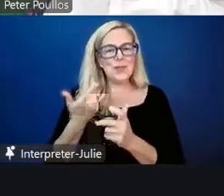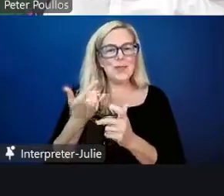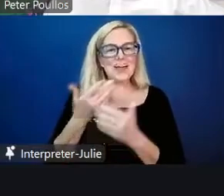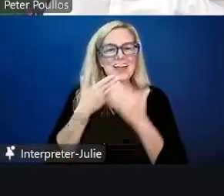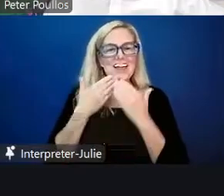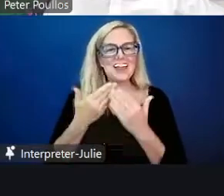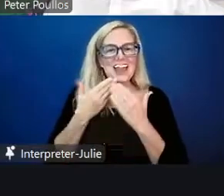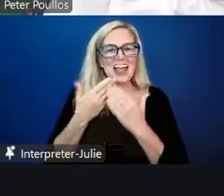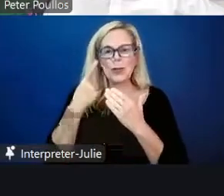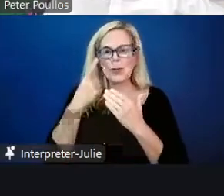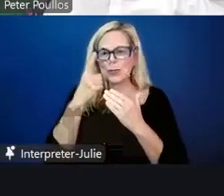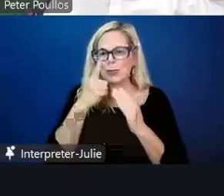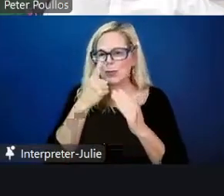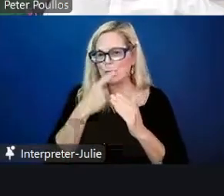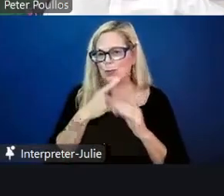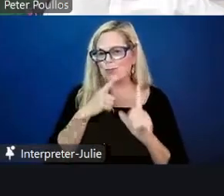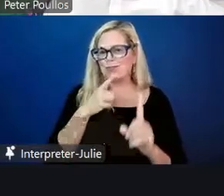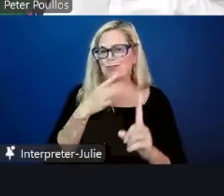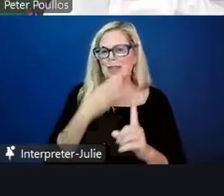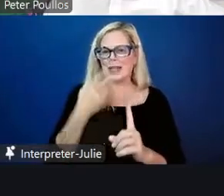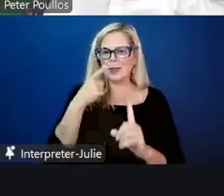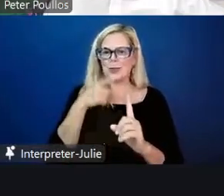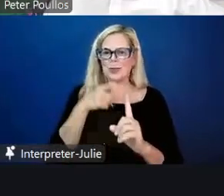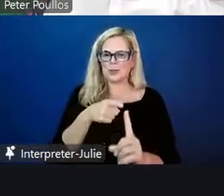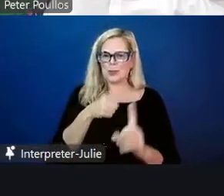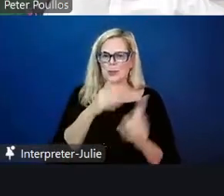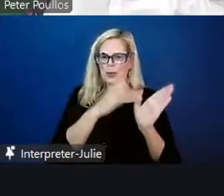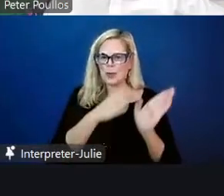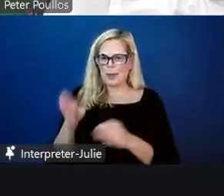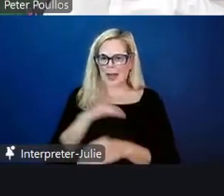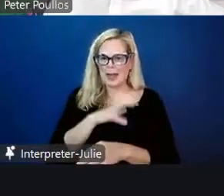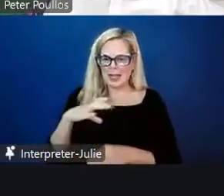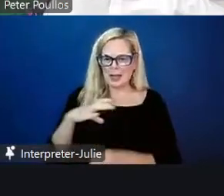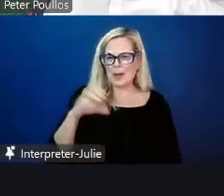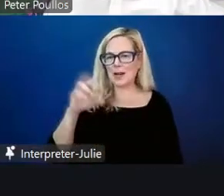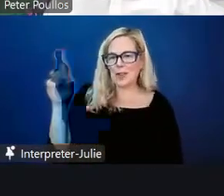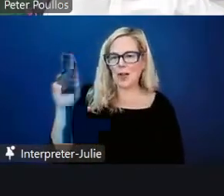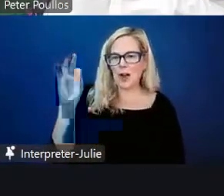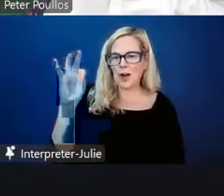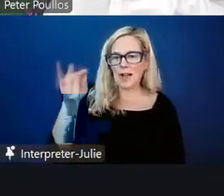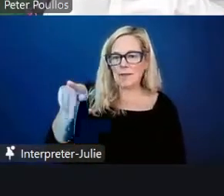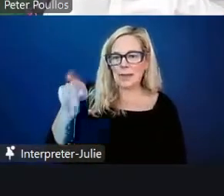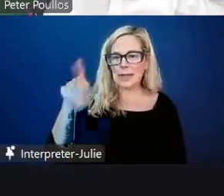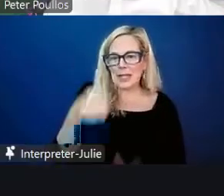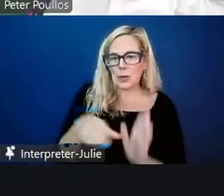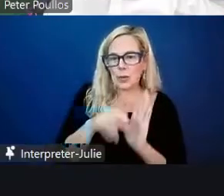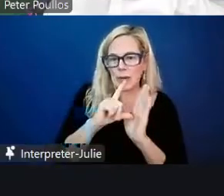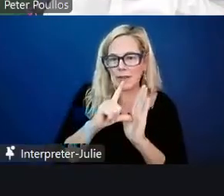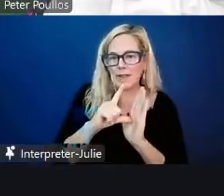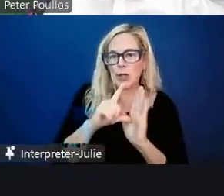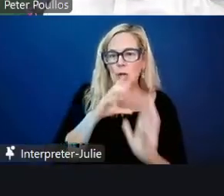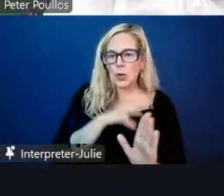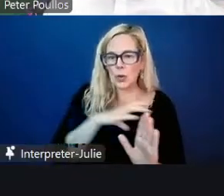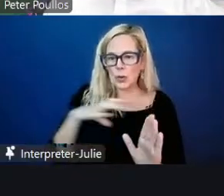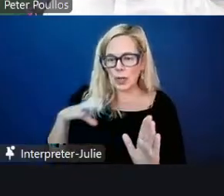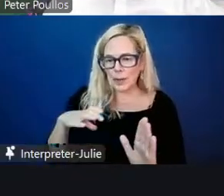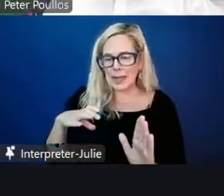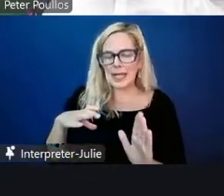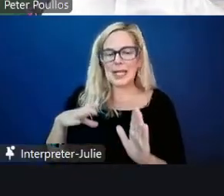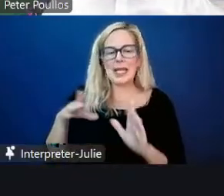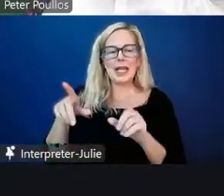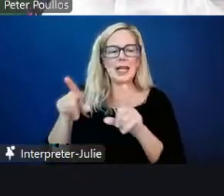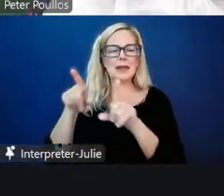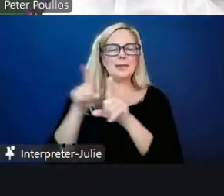our planning committee, particularly to our RFP review committee, Amy Bagwadia, Claire Russian, and